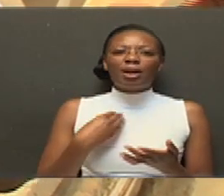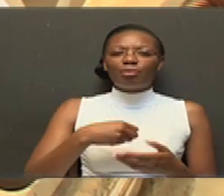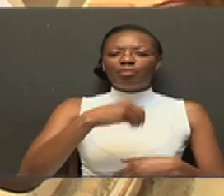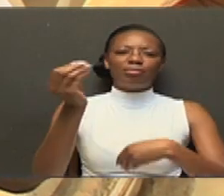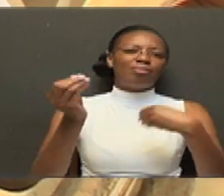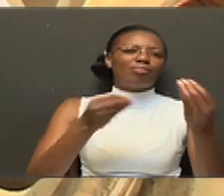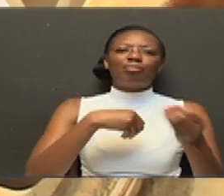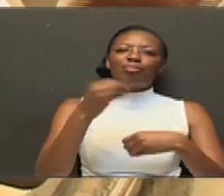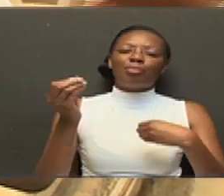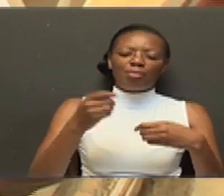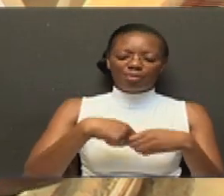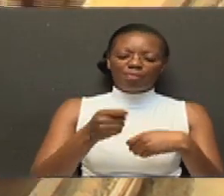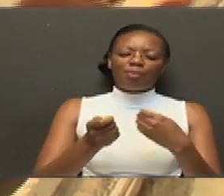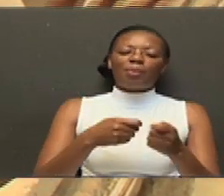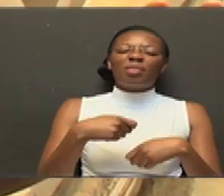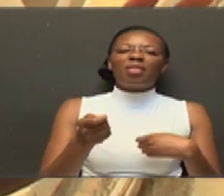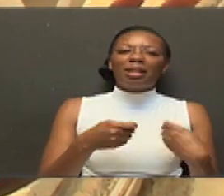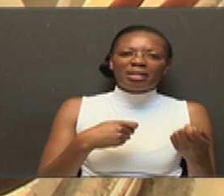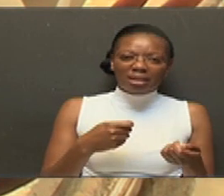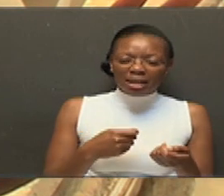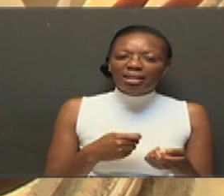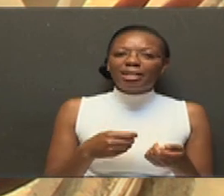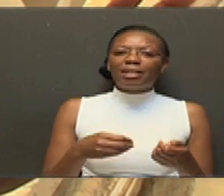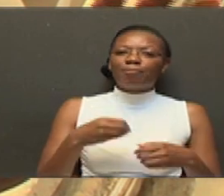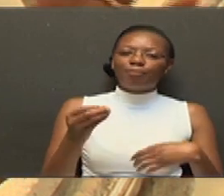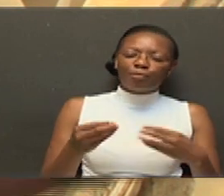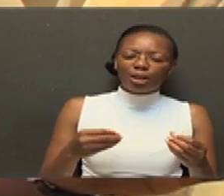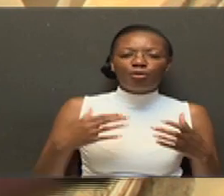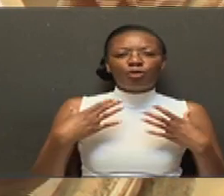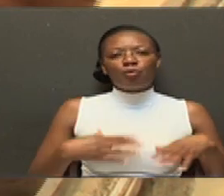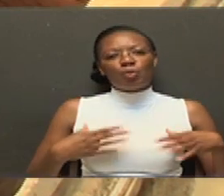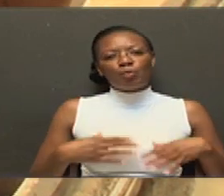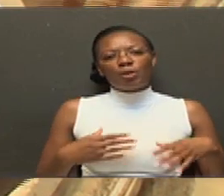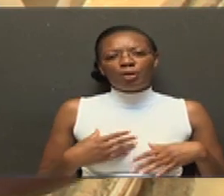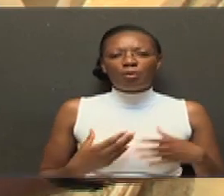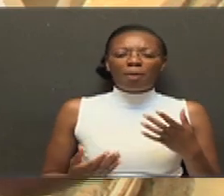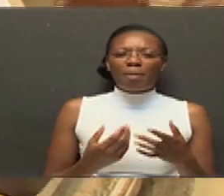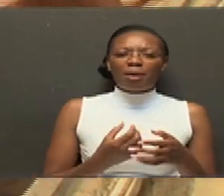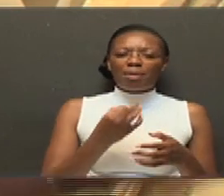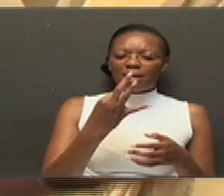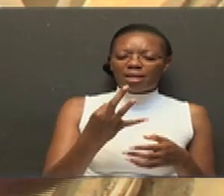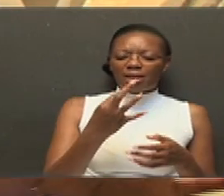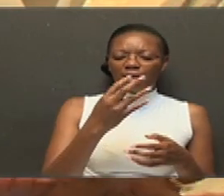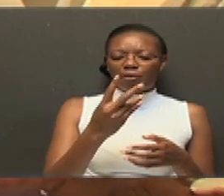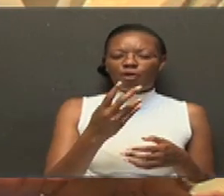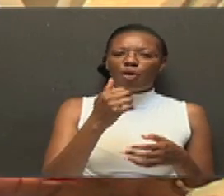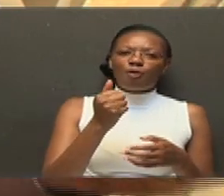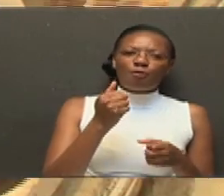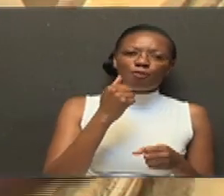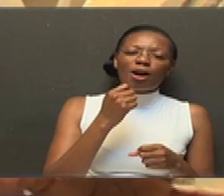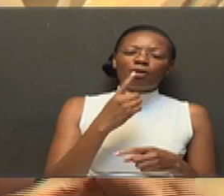large scale production and commercialization. Yeah? Sasa, in the next 3 years, in the next